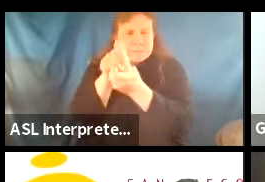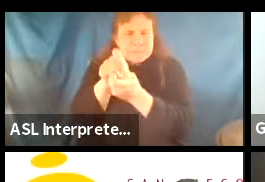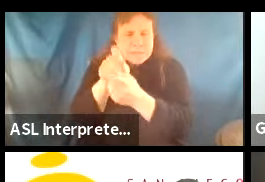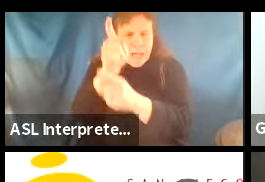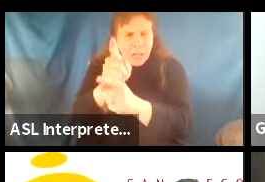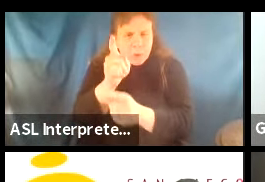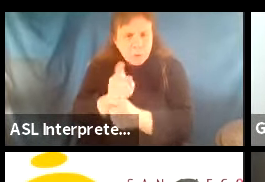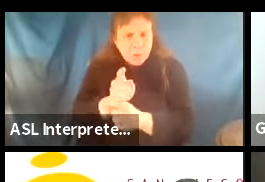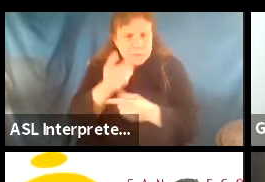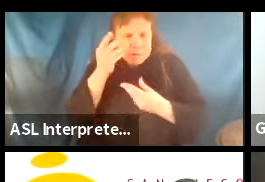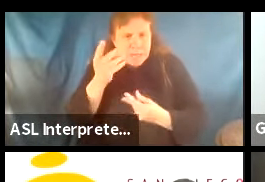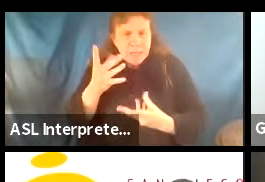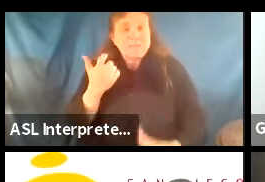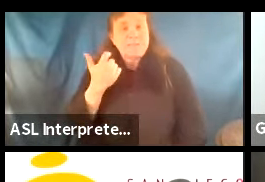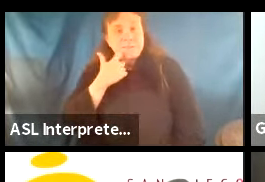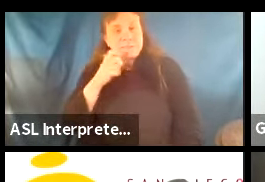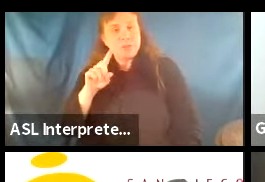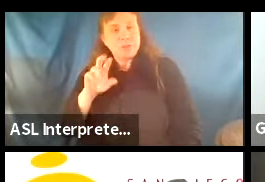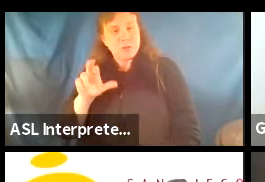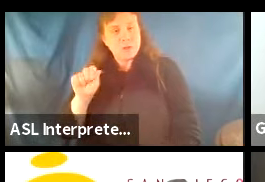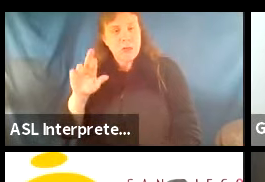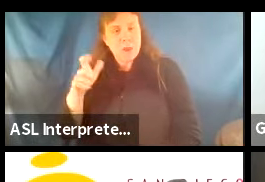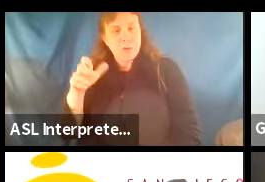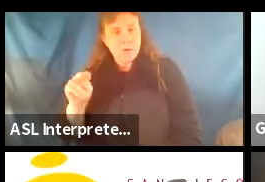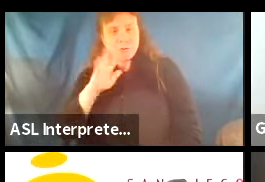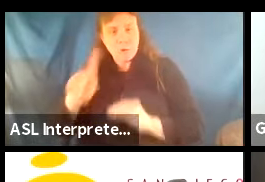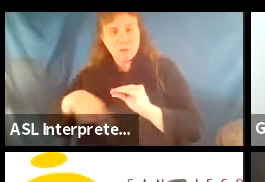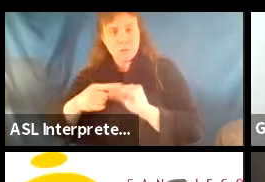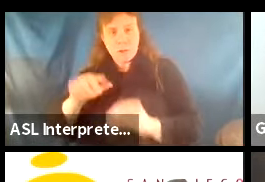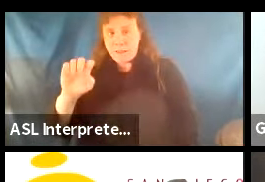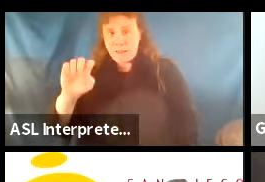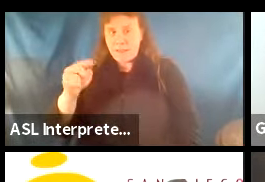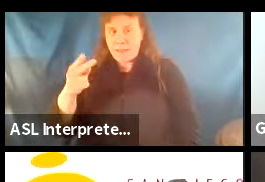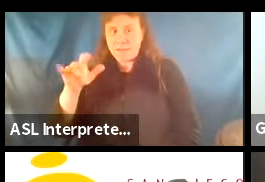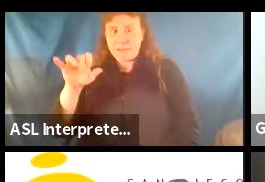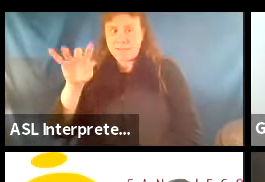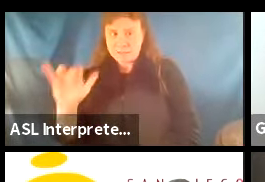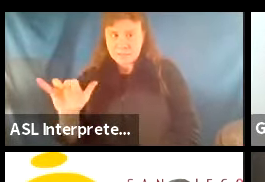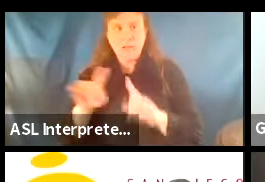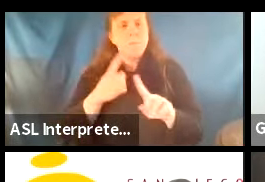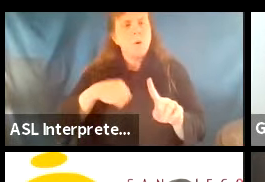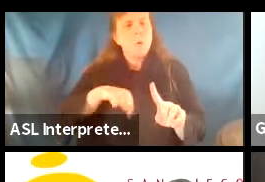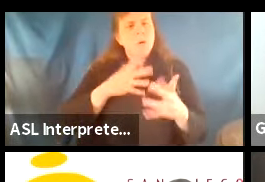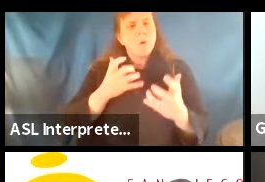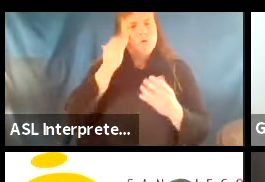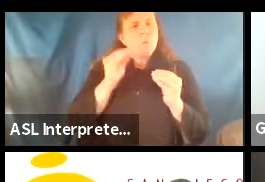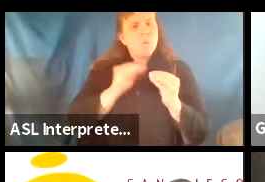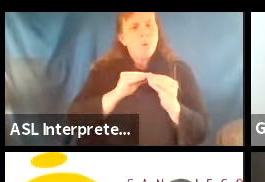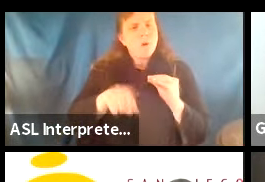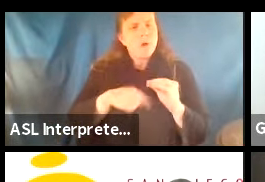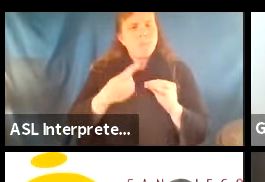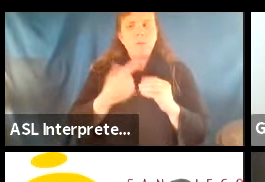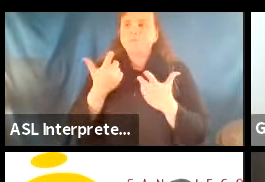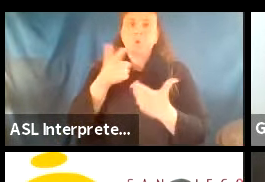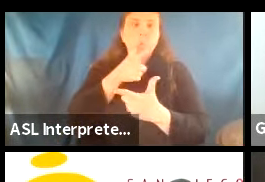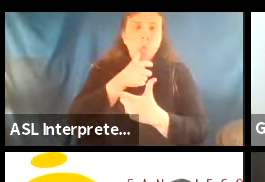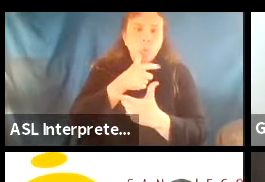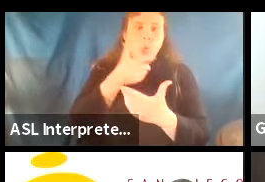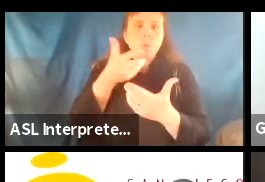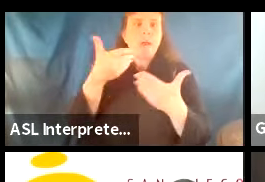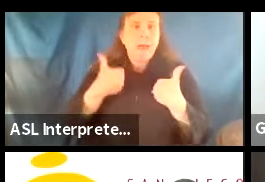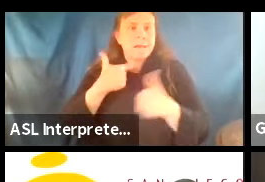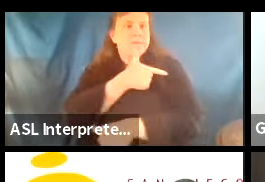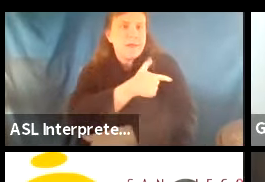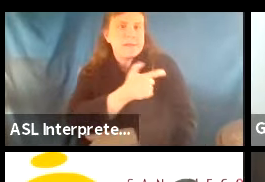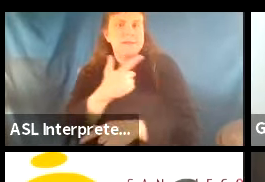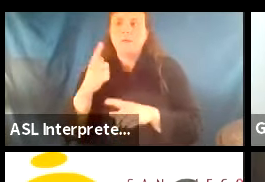about ethnicity, but there's so much more we want to know about who's getting vaccinated, where they are, and making sure that we reach